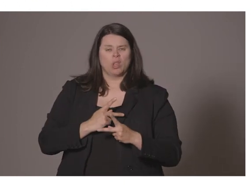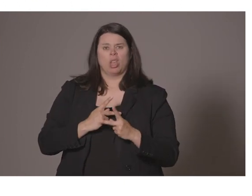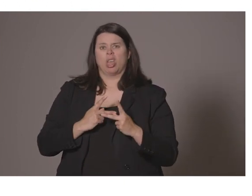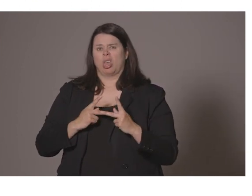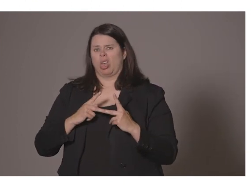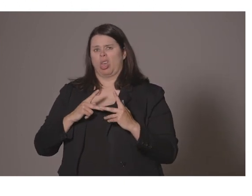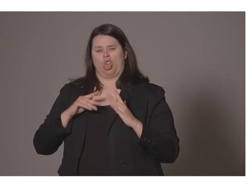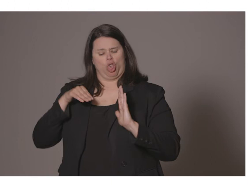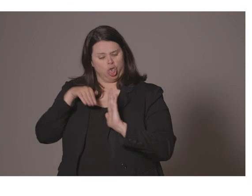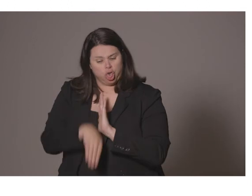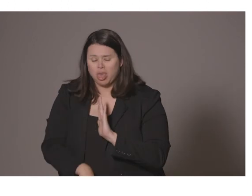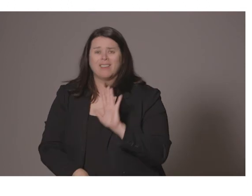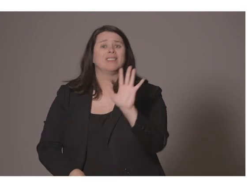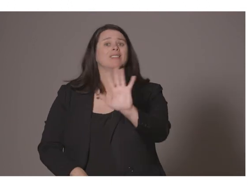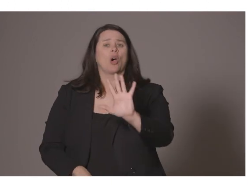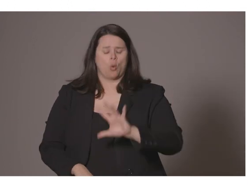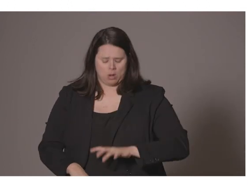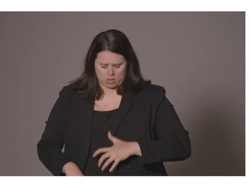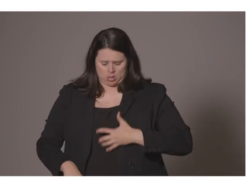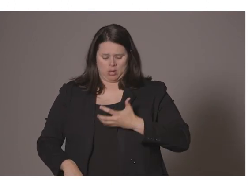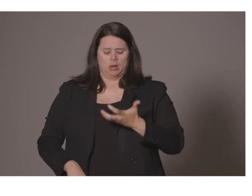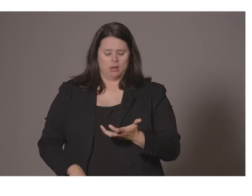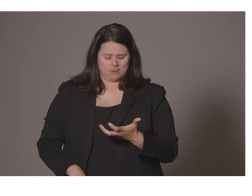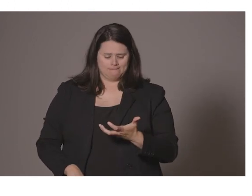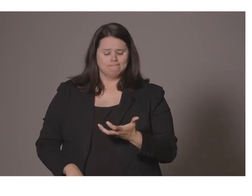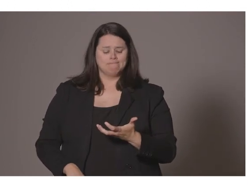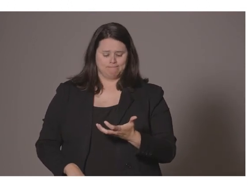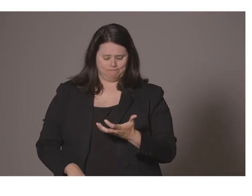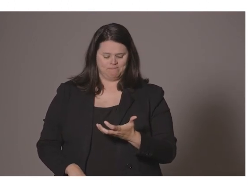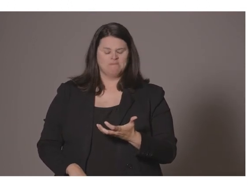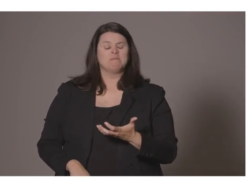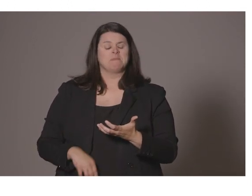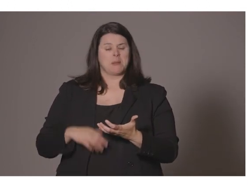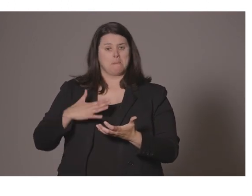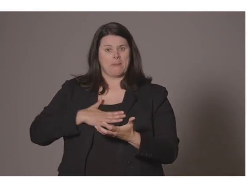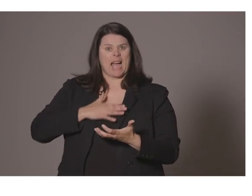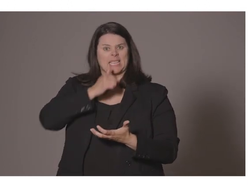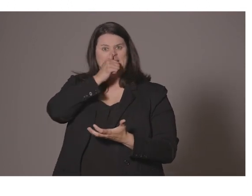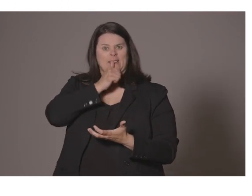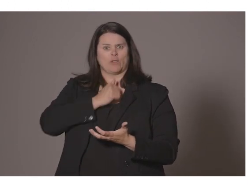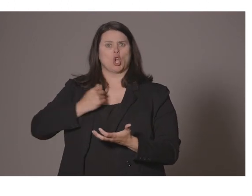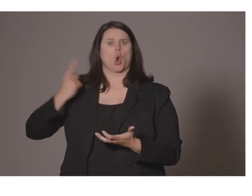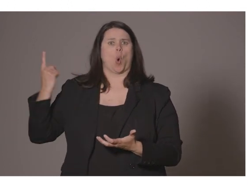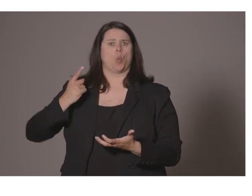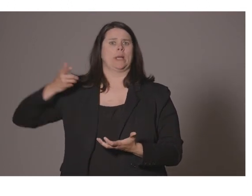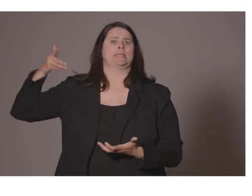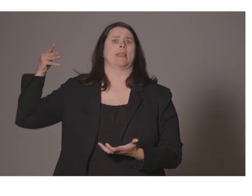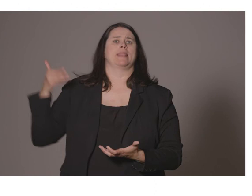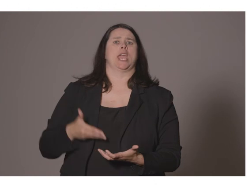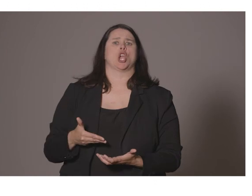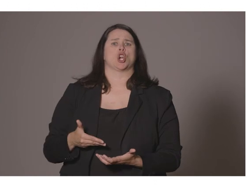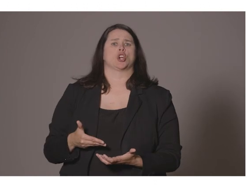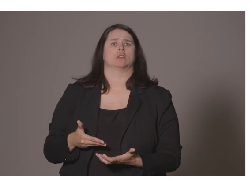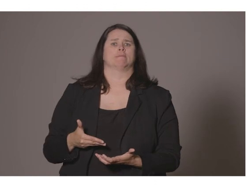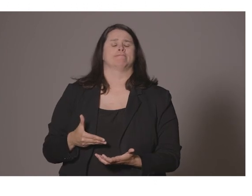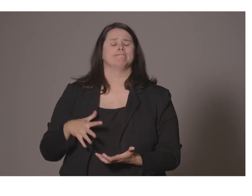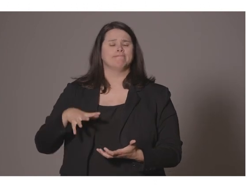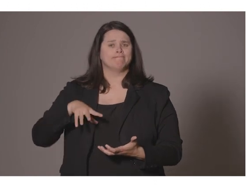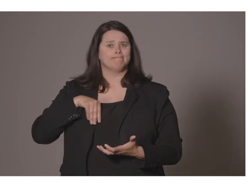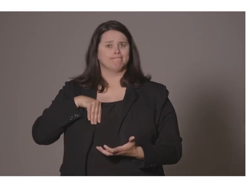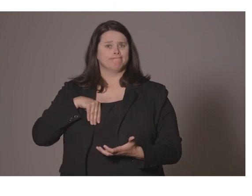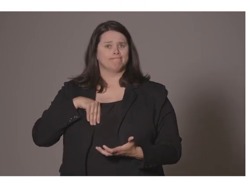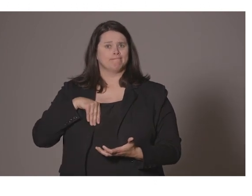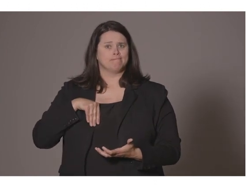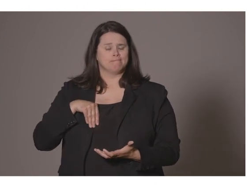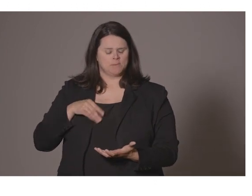you can do is to come to terms with the fact that some form of your suffering will always be there. To be present with